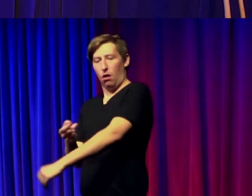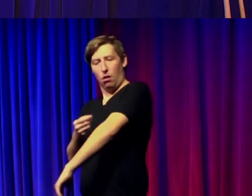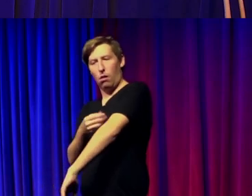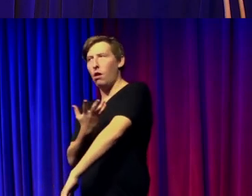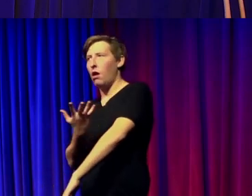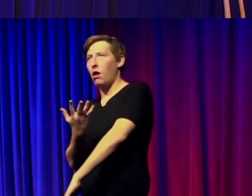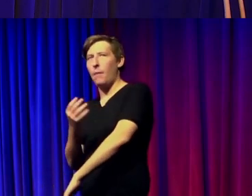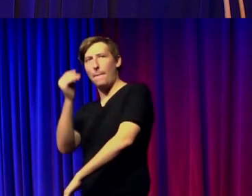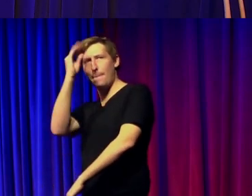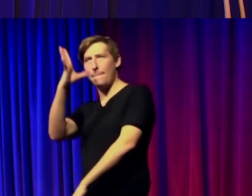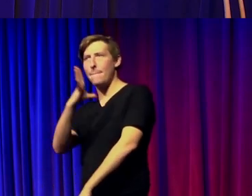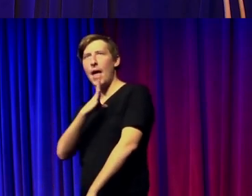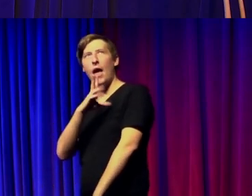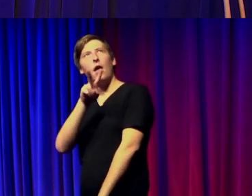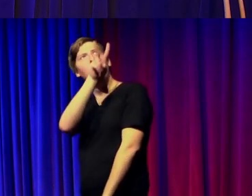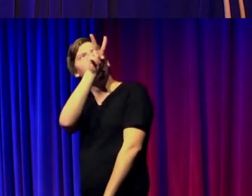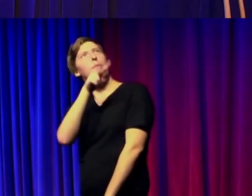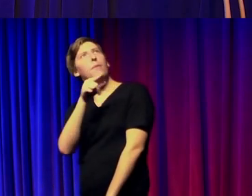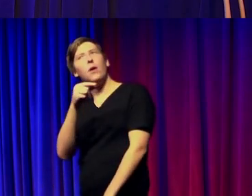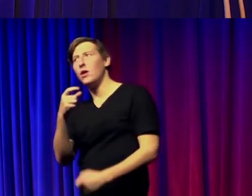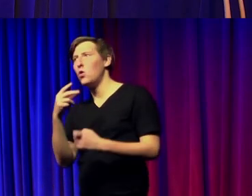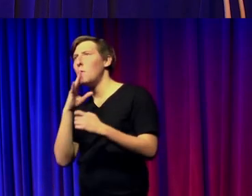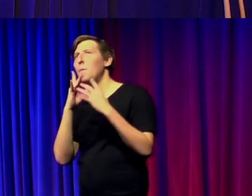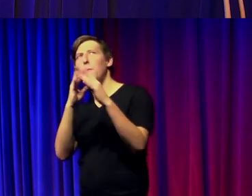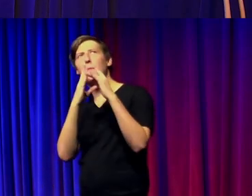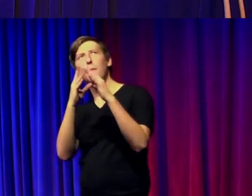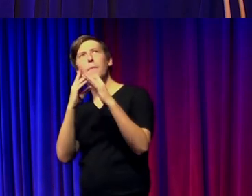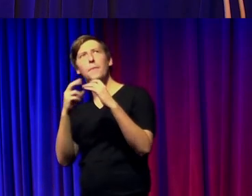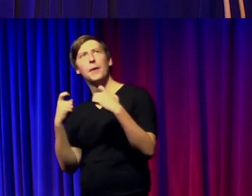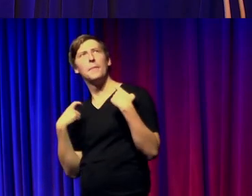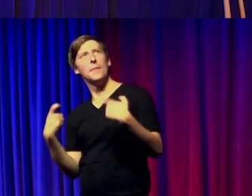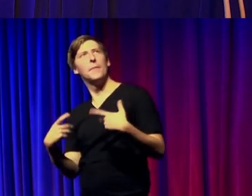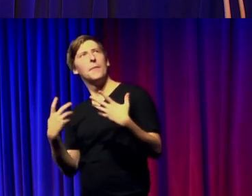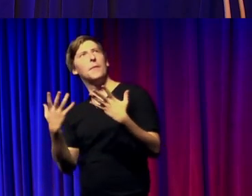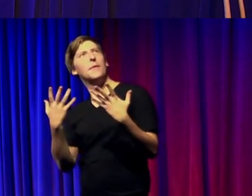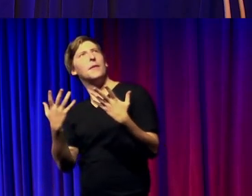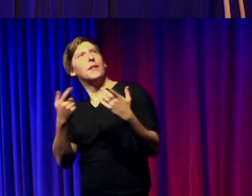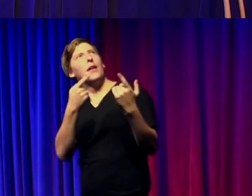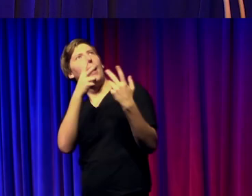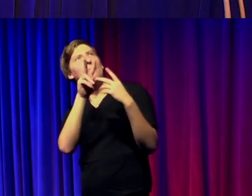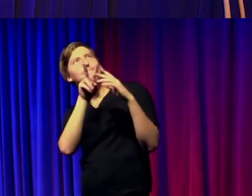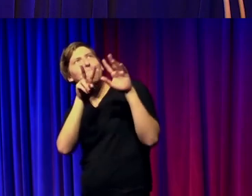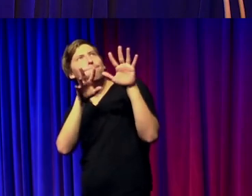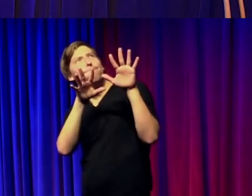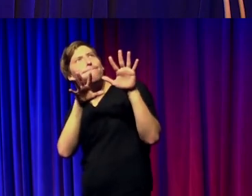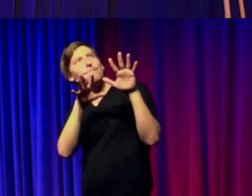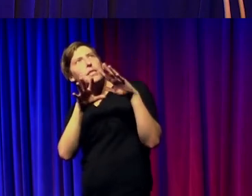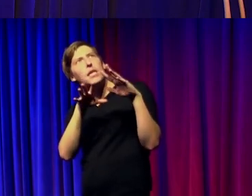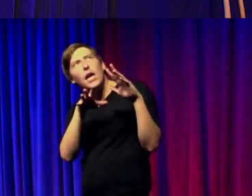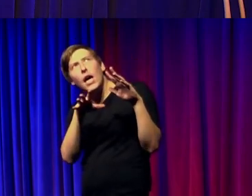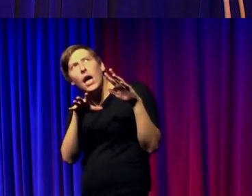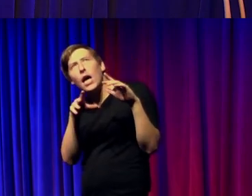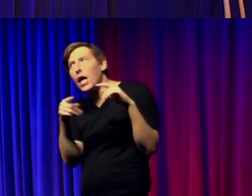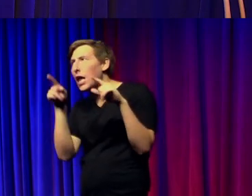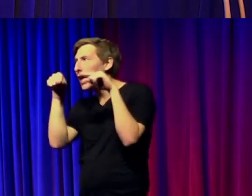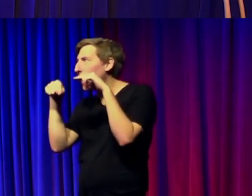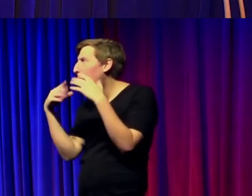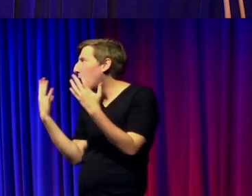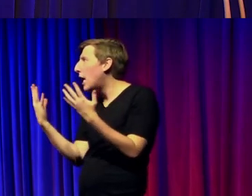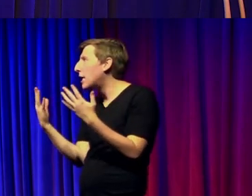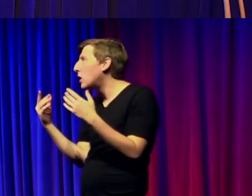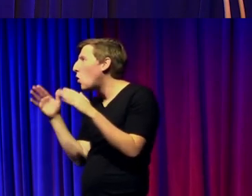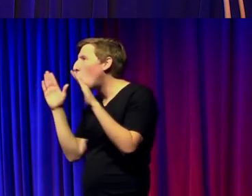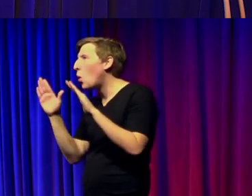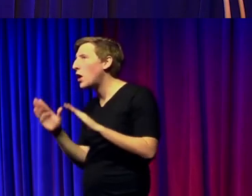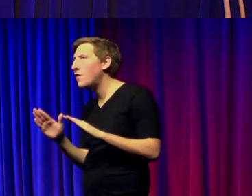that I can't even, like, we have a language barrier. So like, I'm hoping that he got all of my order right. And I was like, this is great. Never